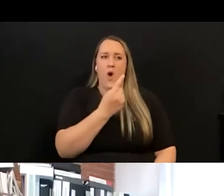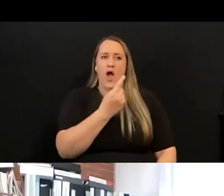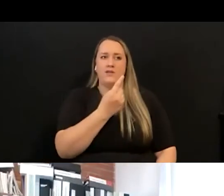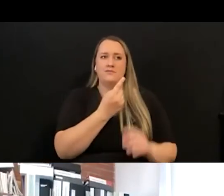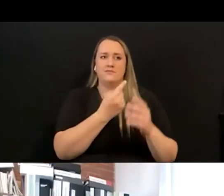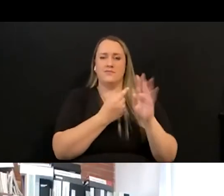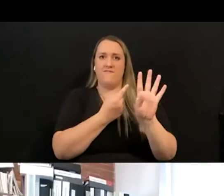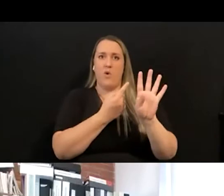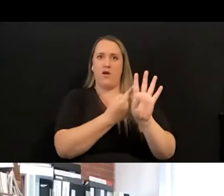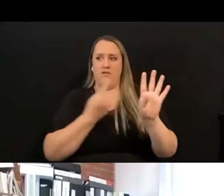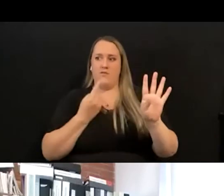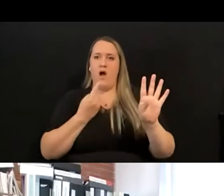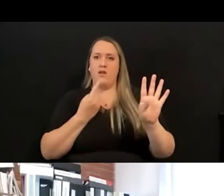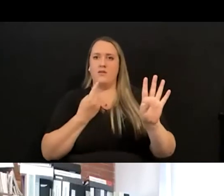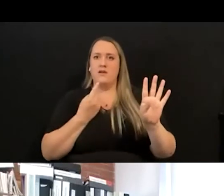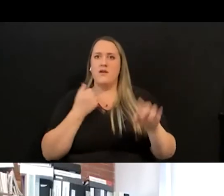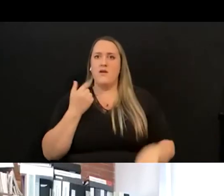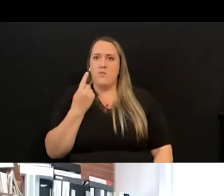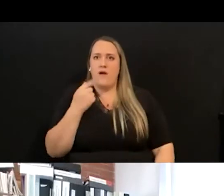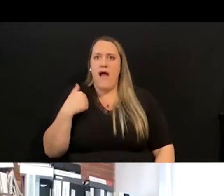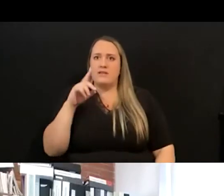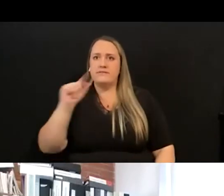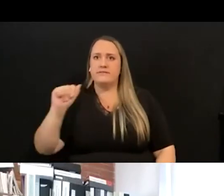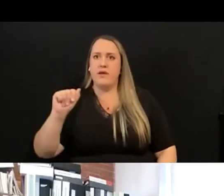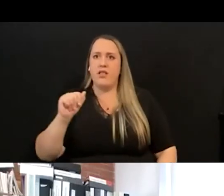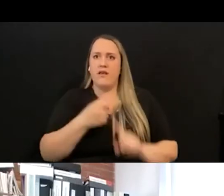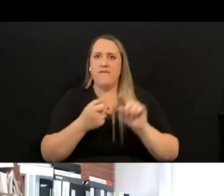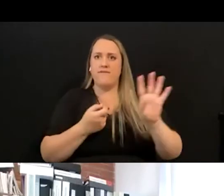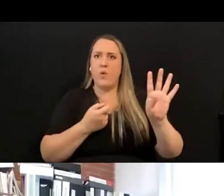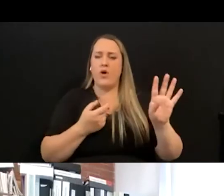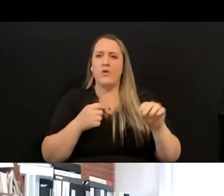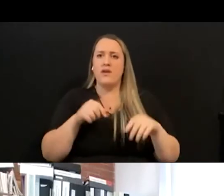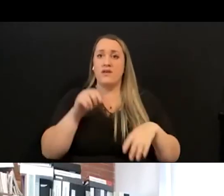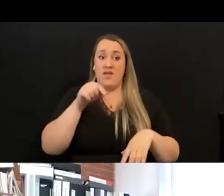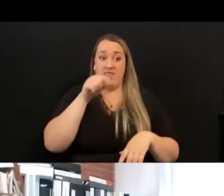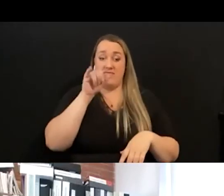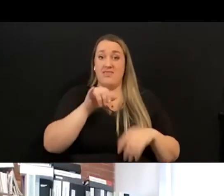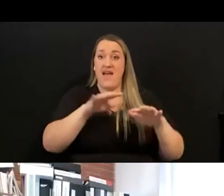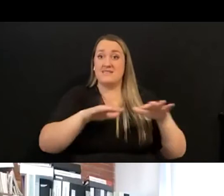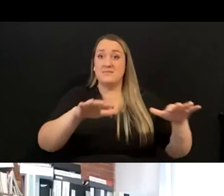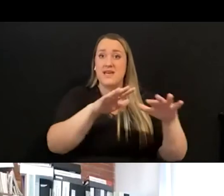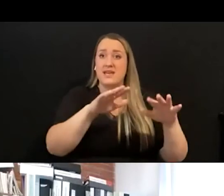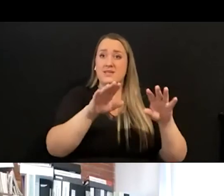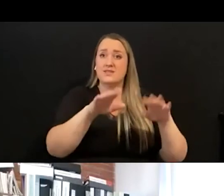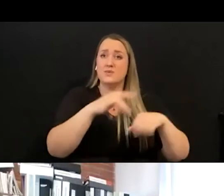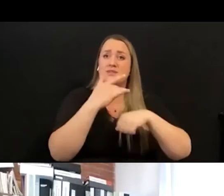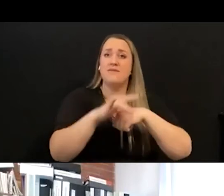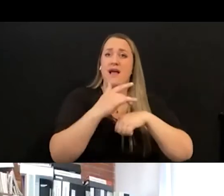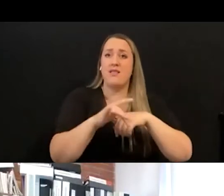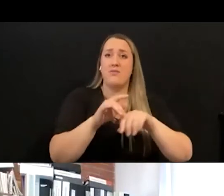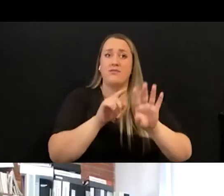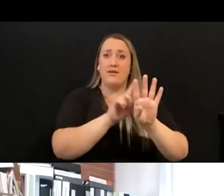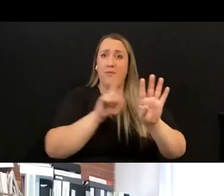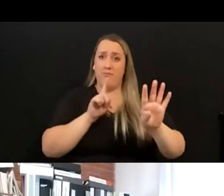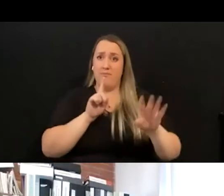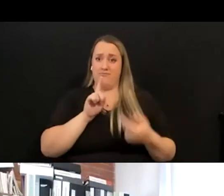this world have a disability, and that the space was open to 1 in 4 of us, plus all the